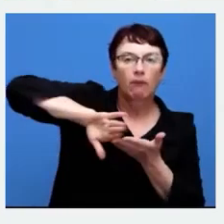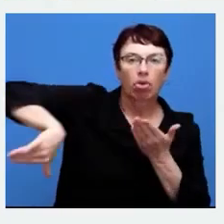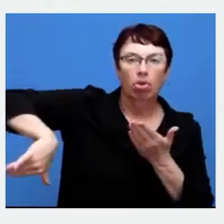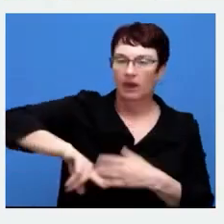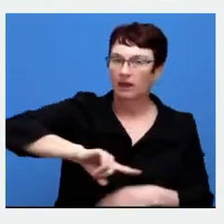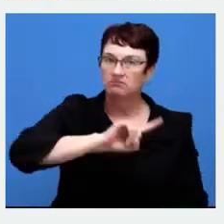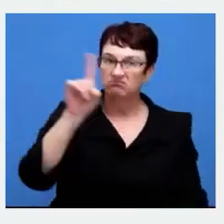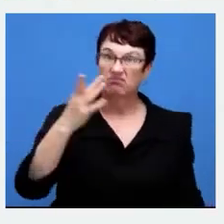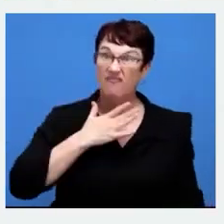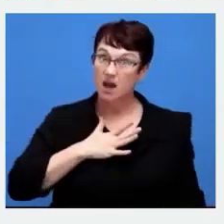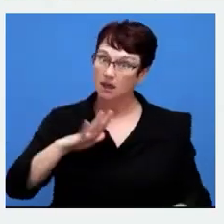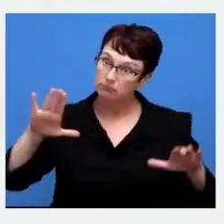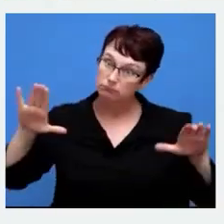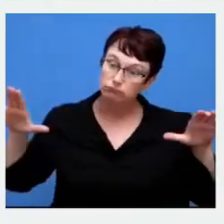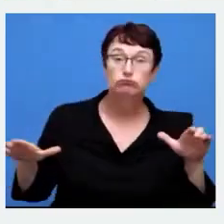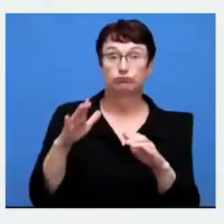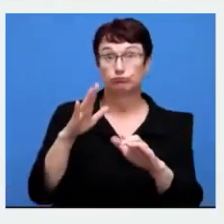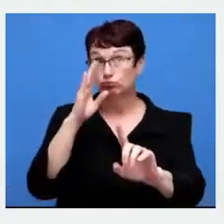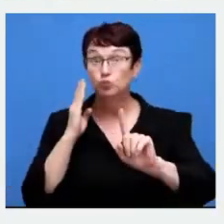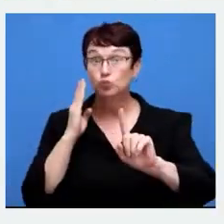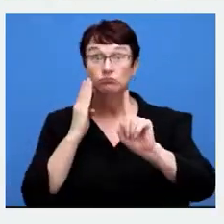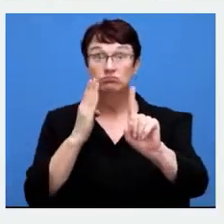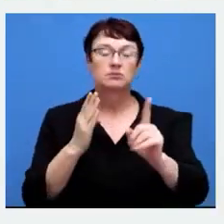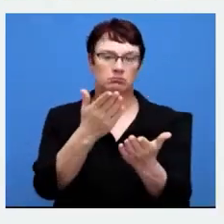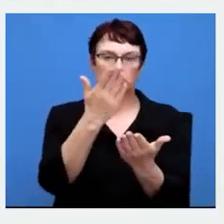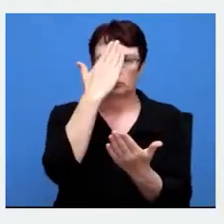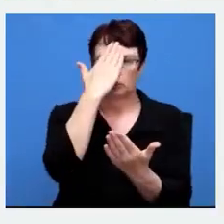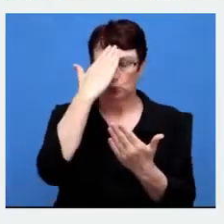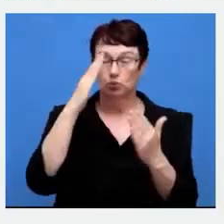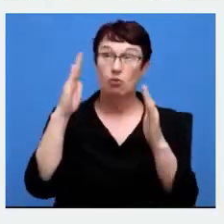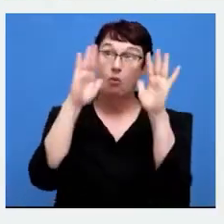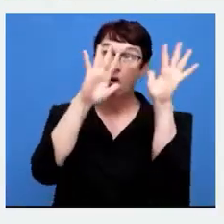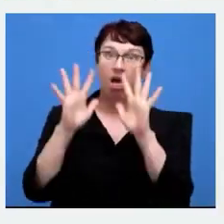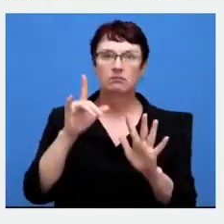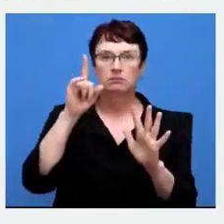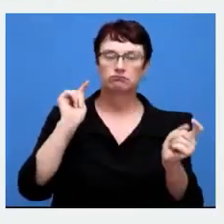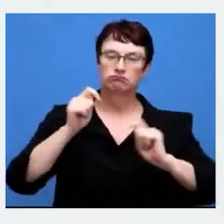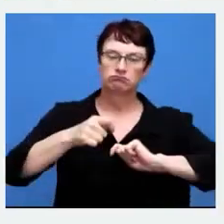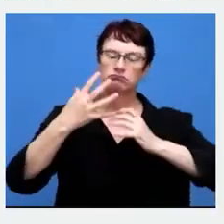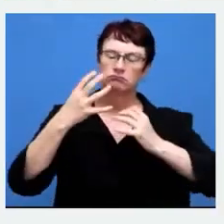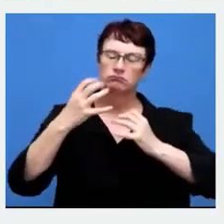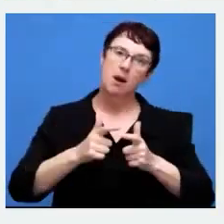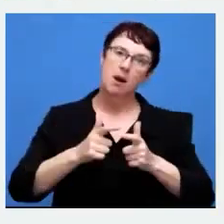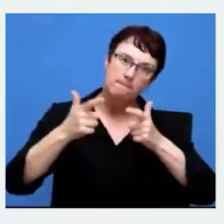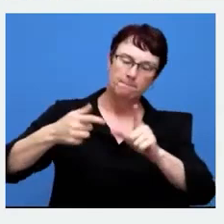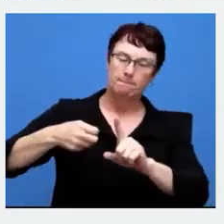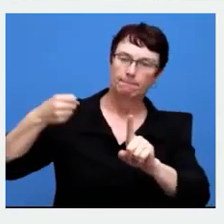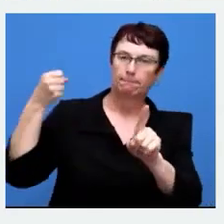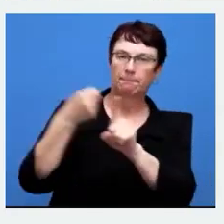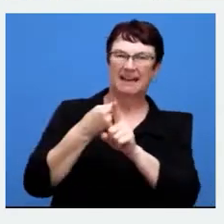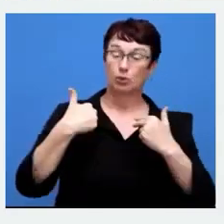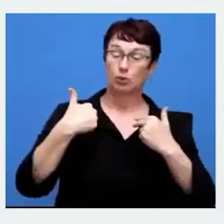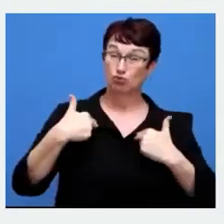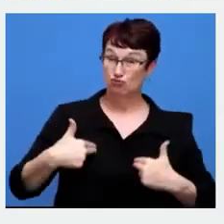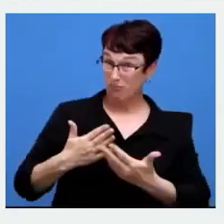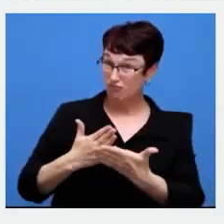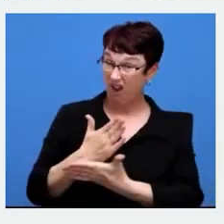climate change has critical impacts on human rights and inequalities as well, especially gender